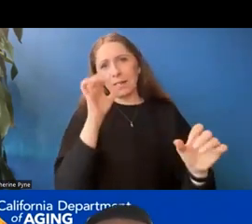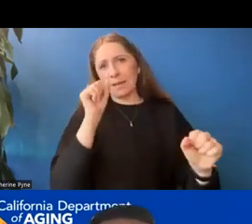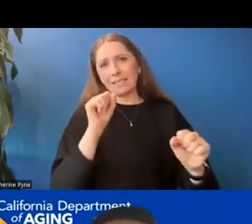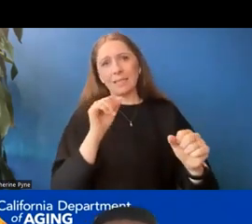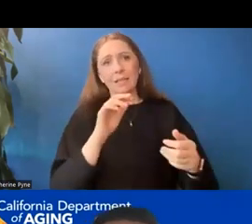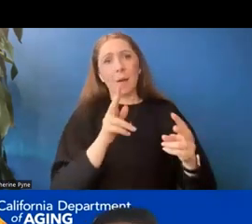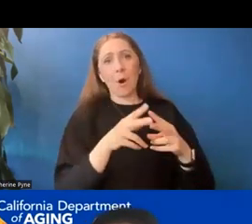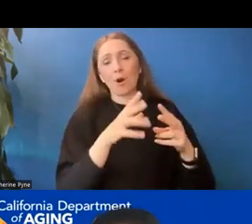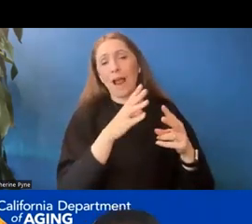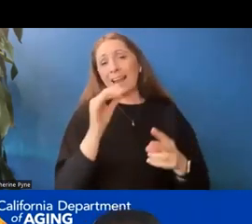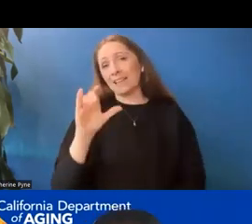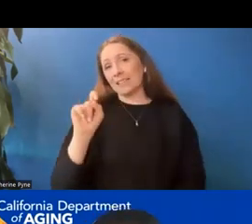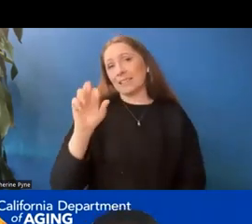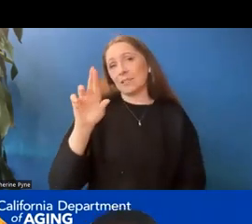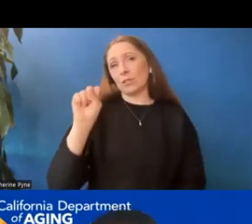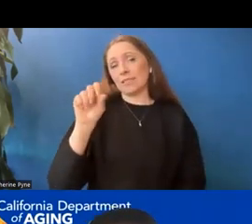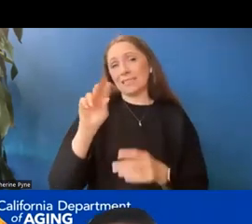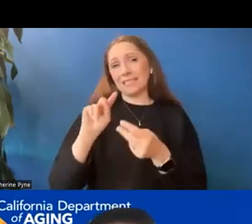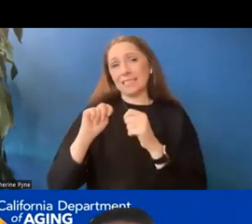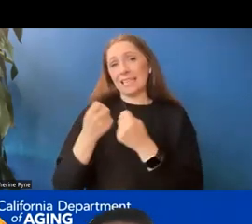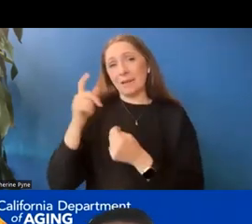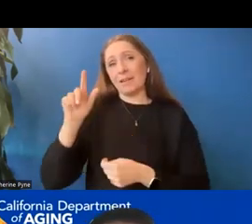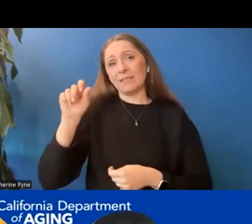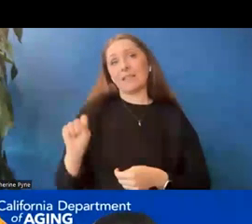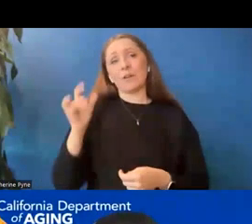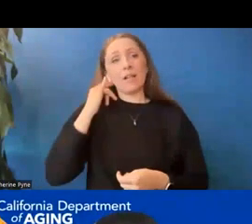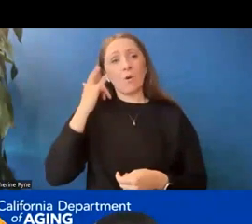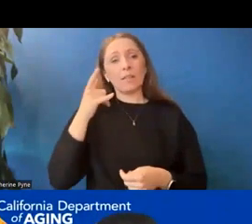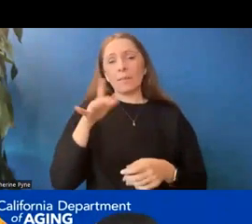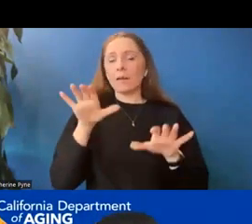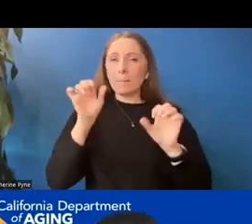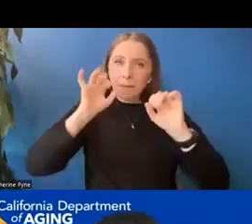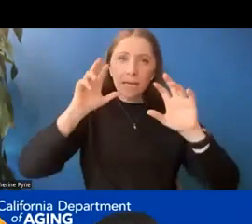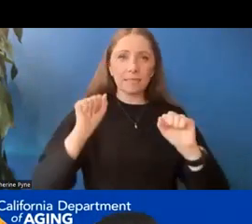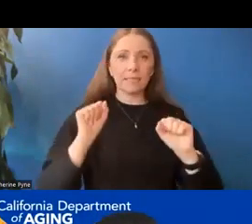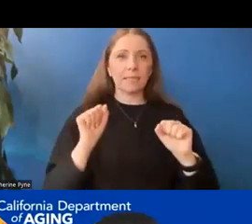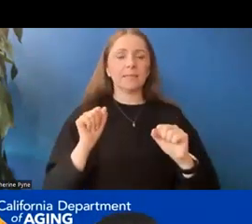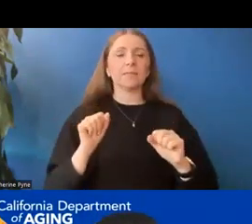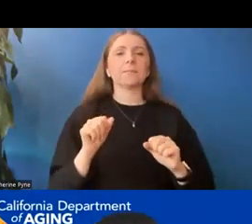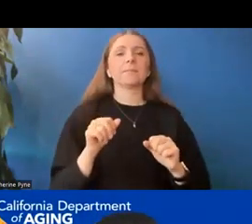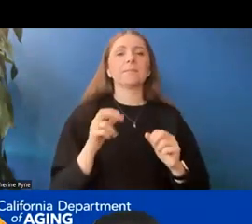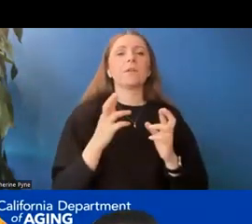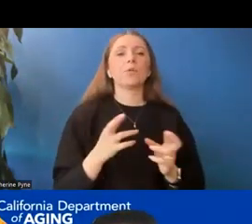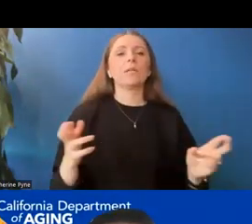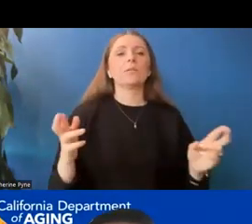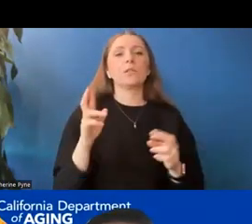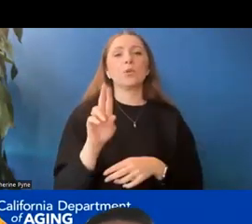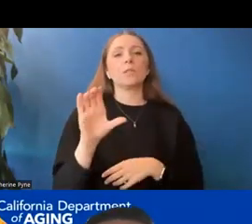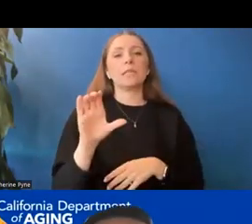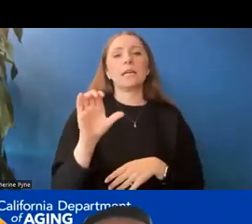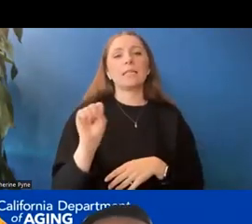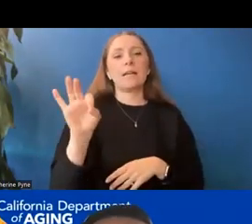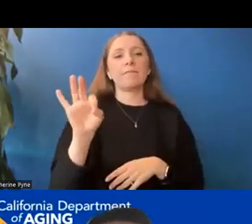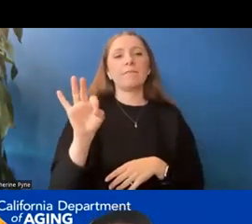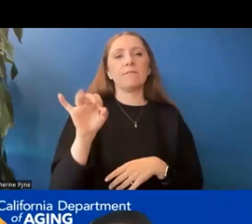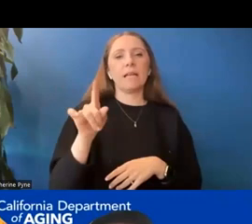really kept this project on track. They've been great collaborators and project managers on this effort. The research team at UCSF that we're working with, these are the folks that administer the